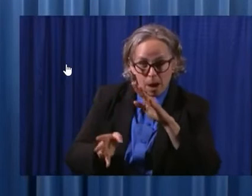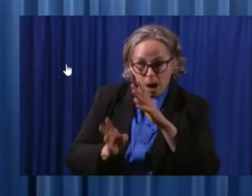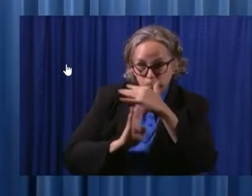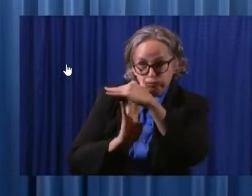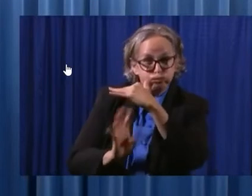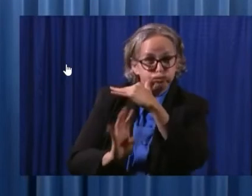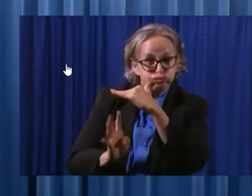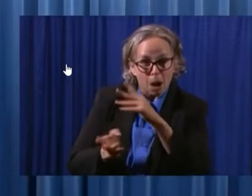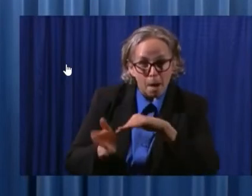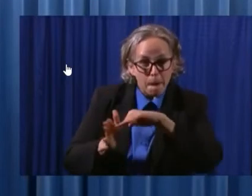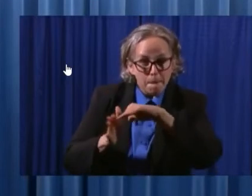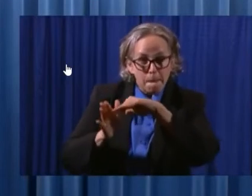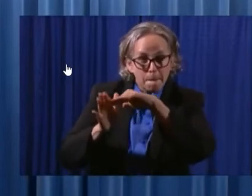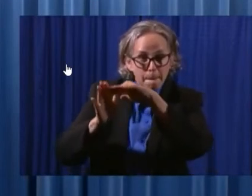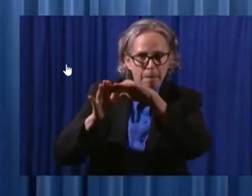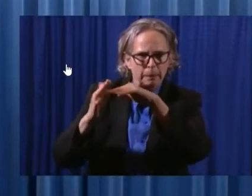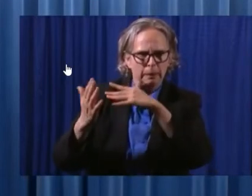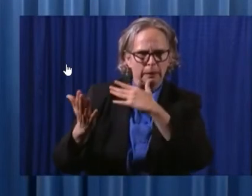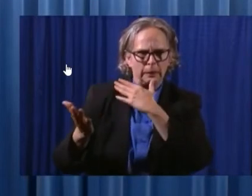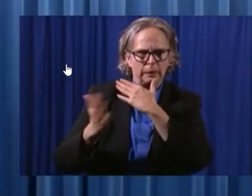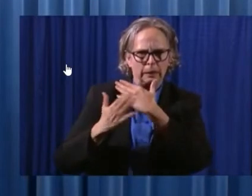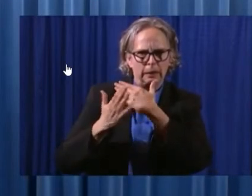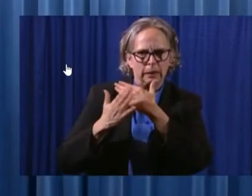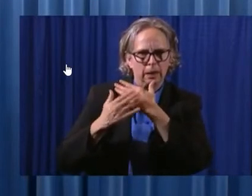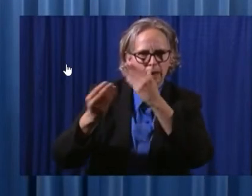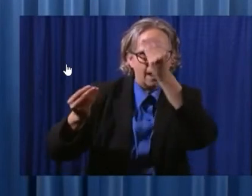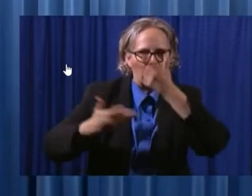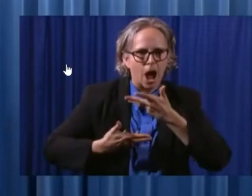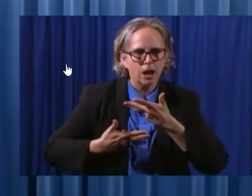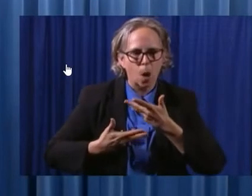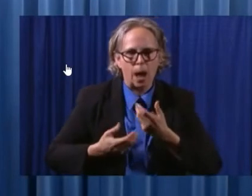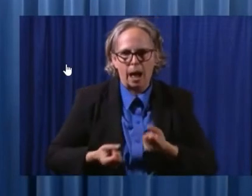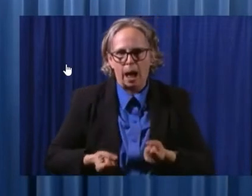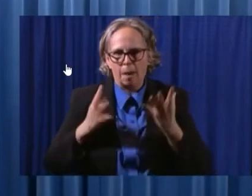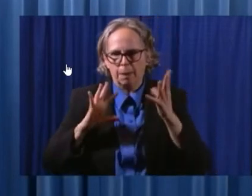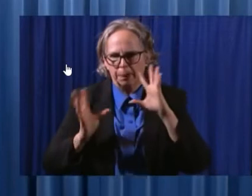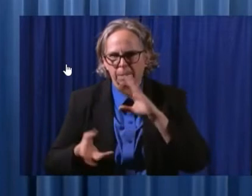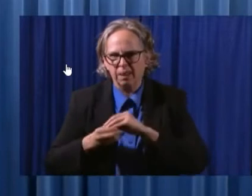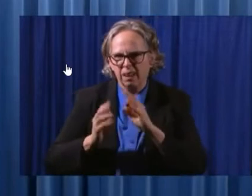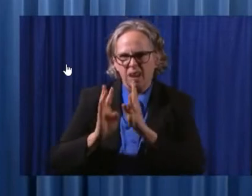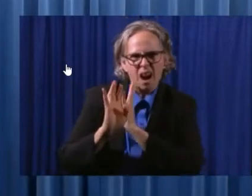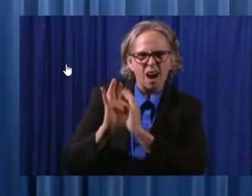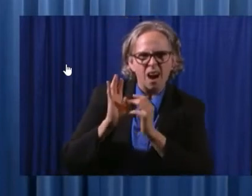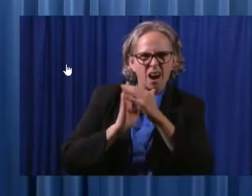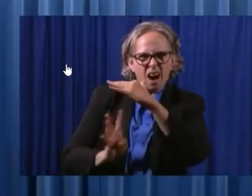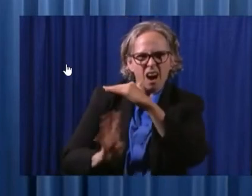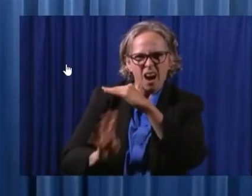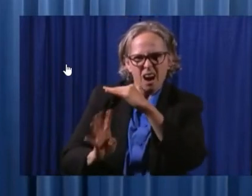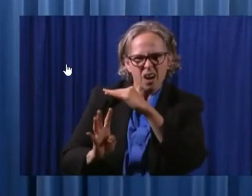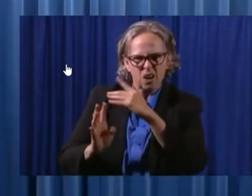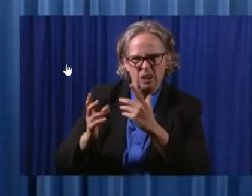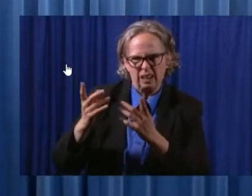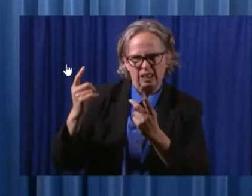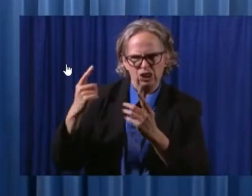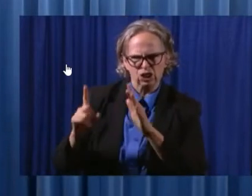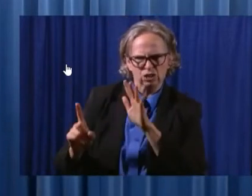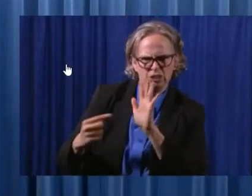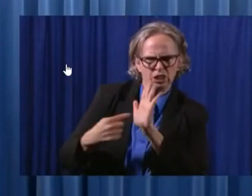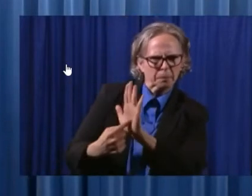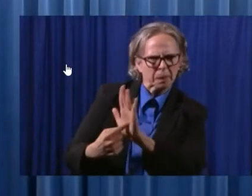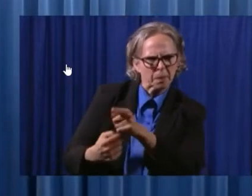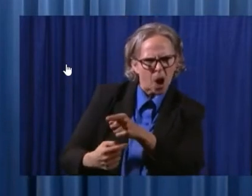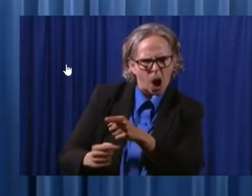people who visit an emergency department with COVID-19 symptoms or a COVID diagnosis as a result of the visit. A county is flagged when there is an